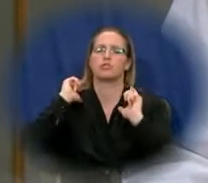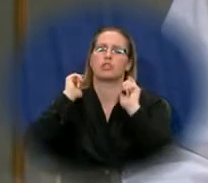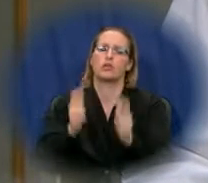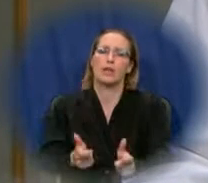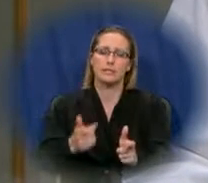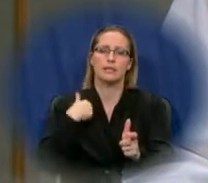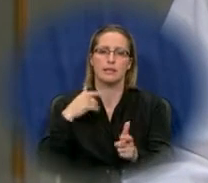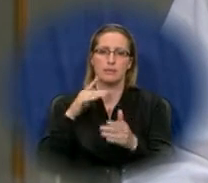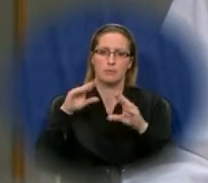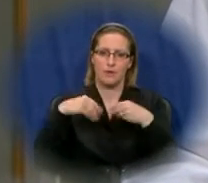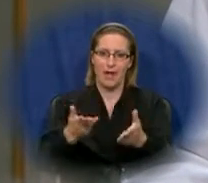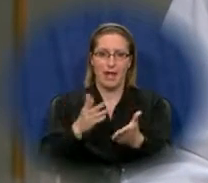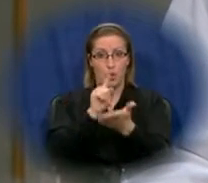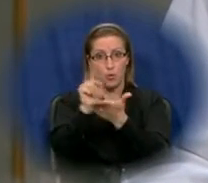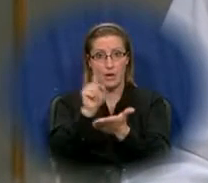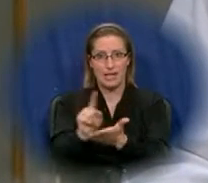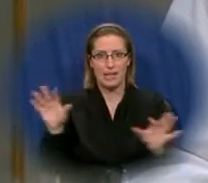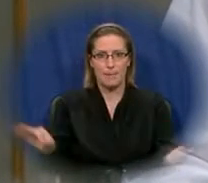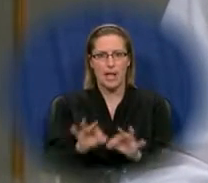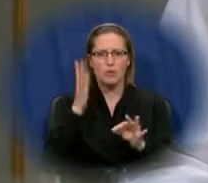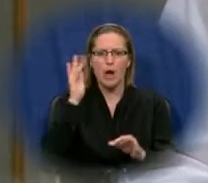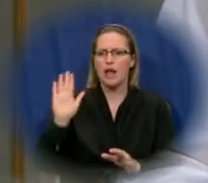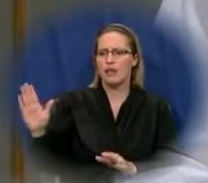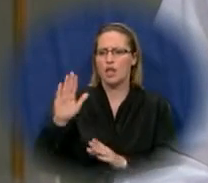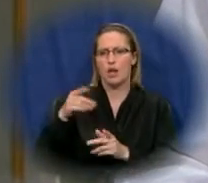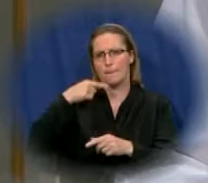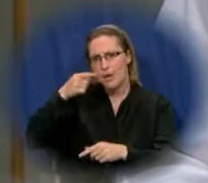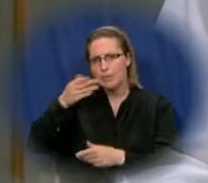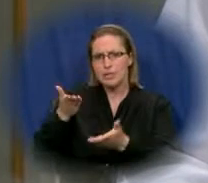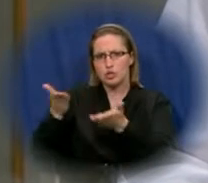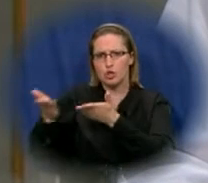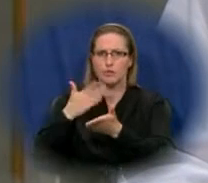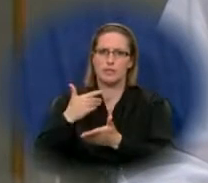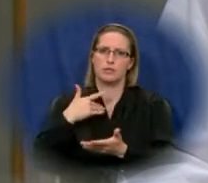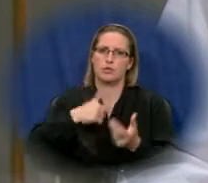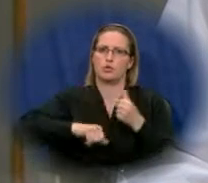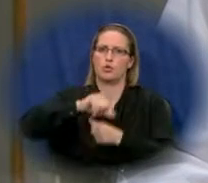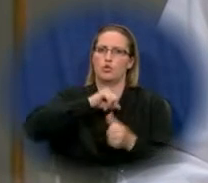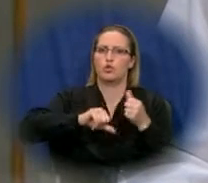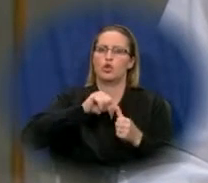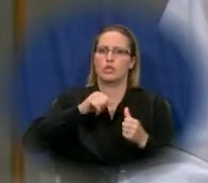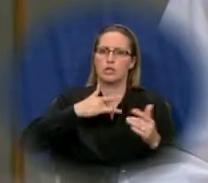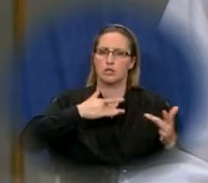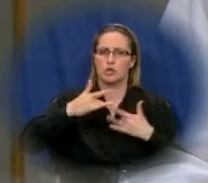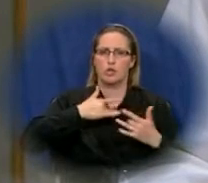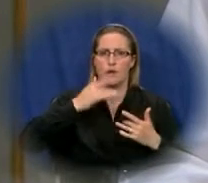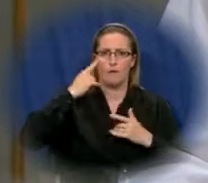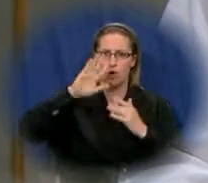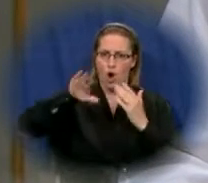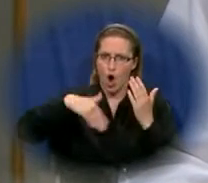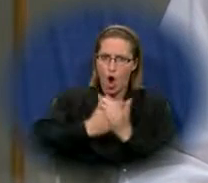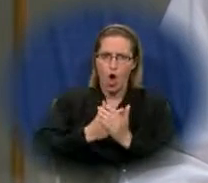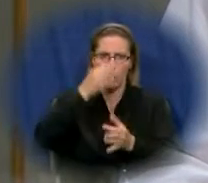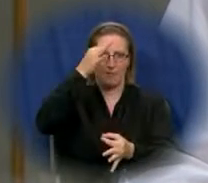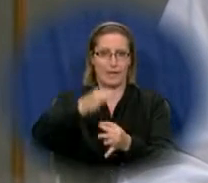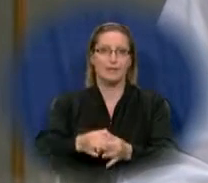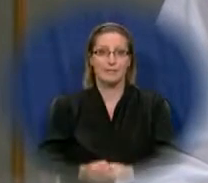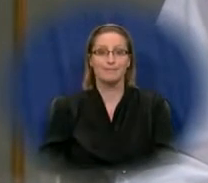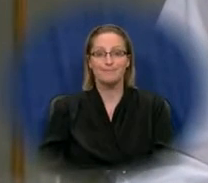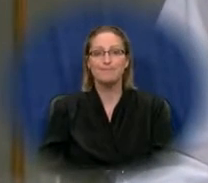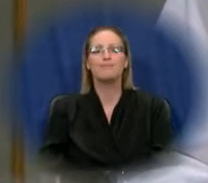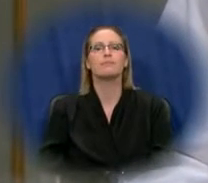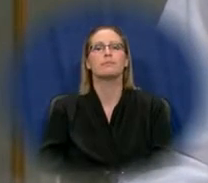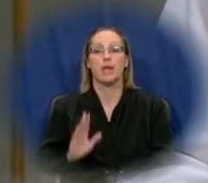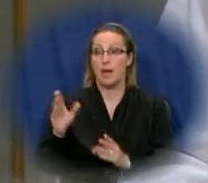providing this weekly Mass because of their public service and social concern for those of all faiths.